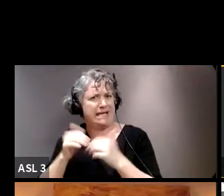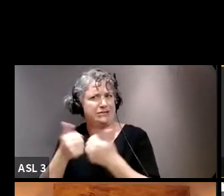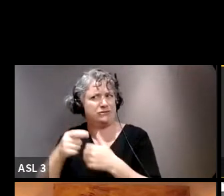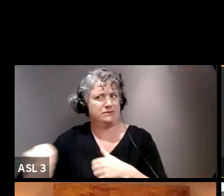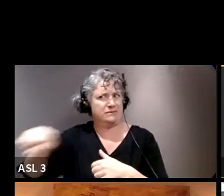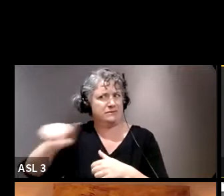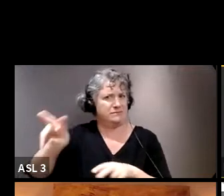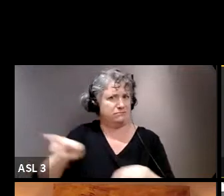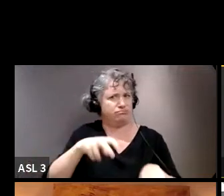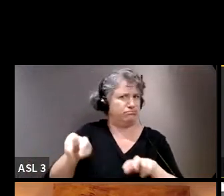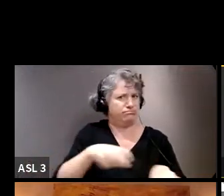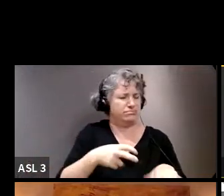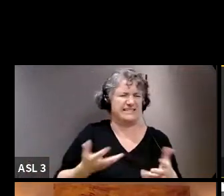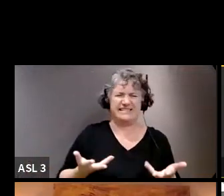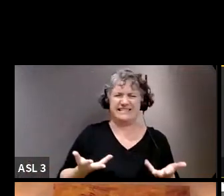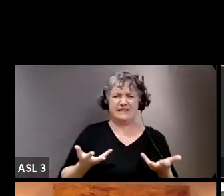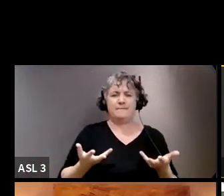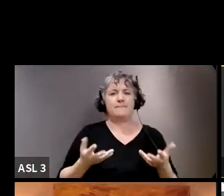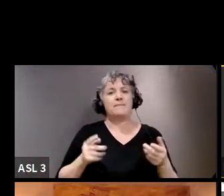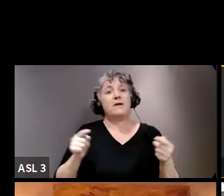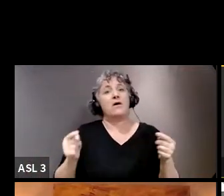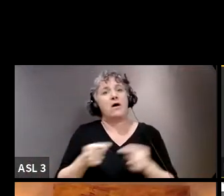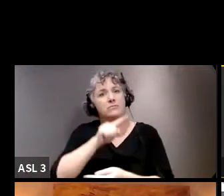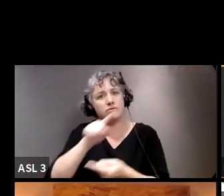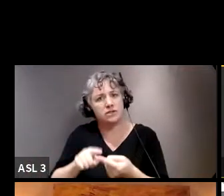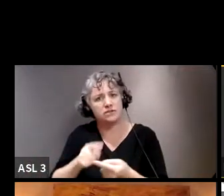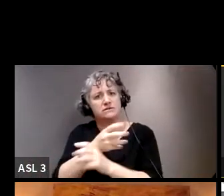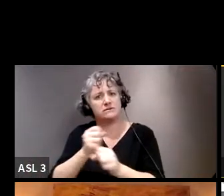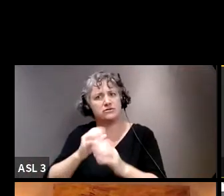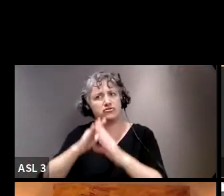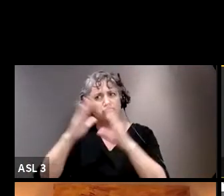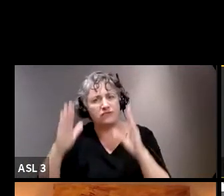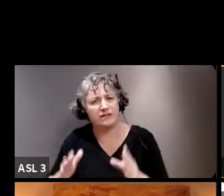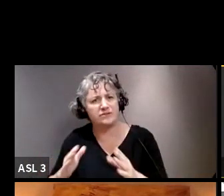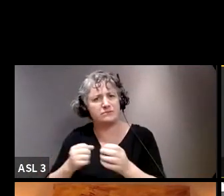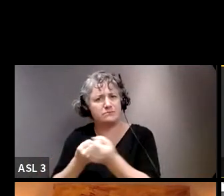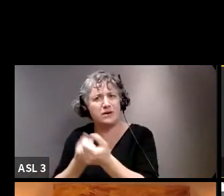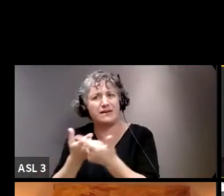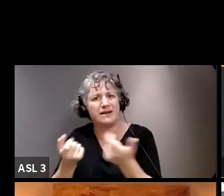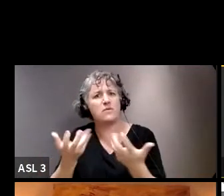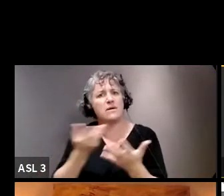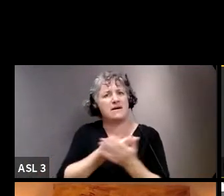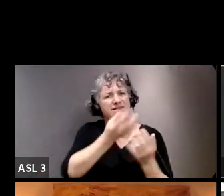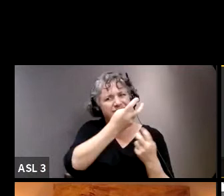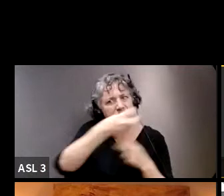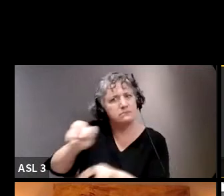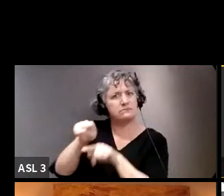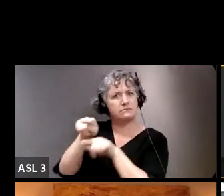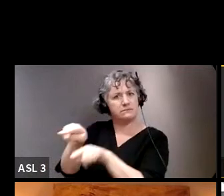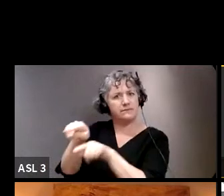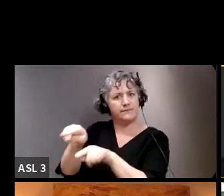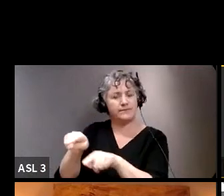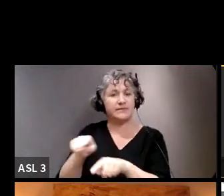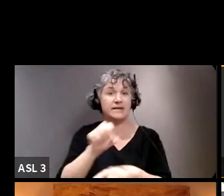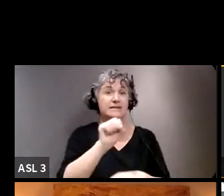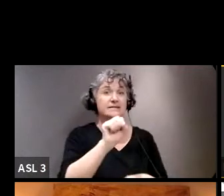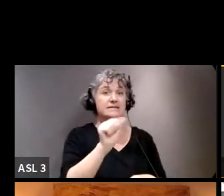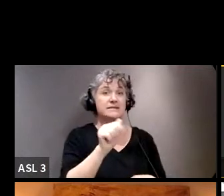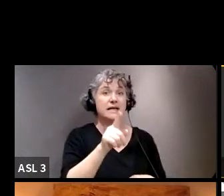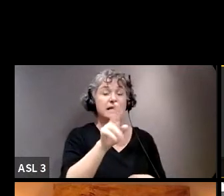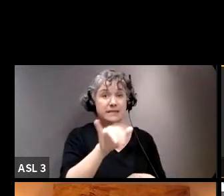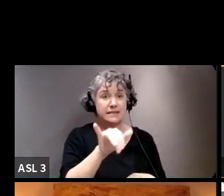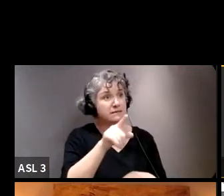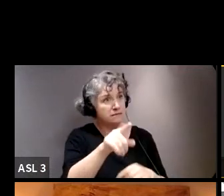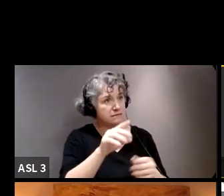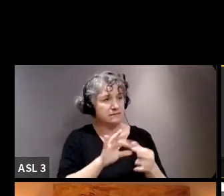groups doing harm reduction food delivery and shelter support sandy in your opening remarks you say that is the board's goal to limit the budget while